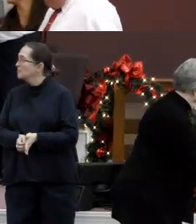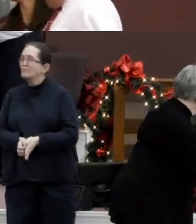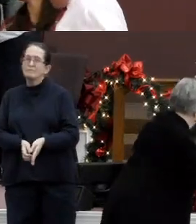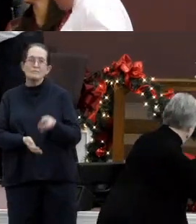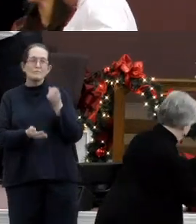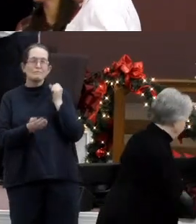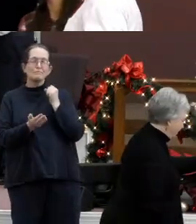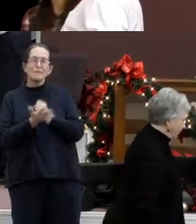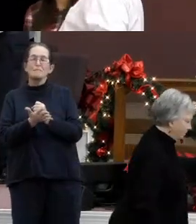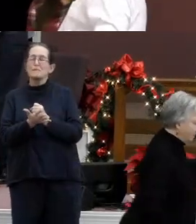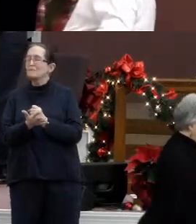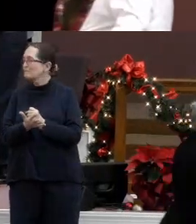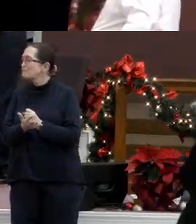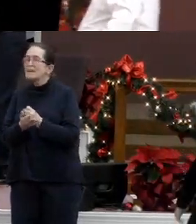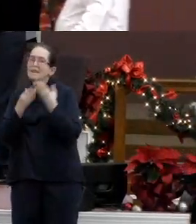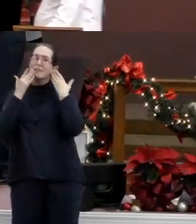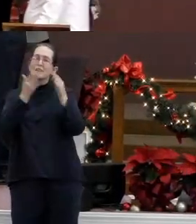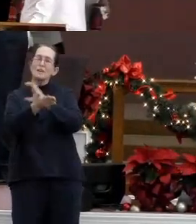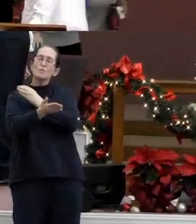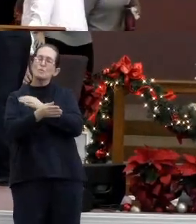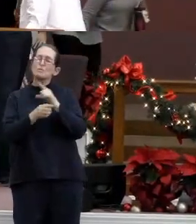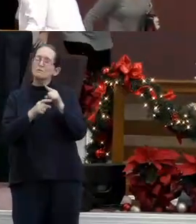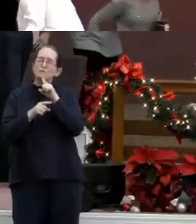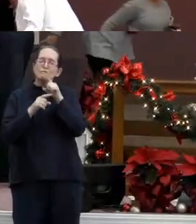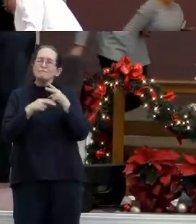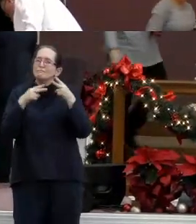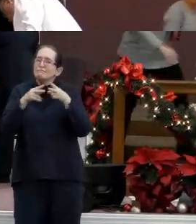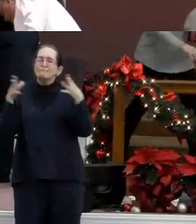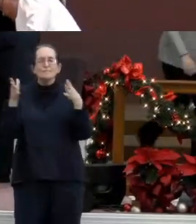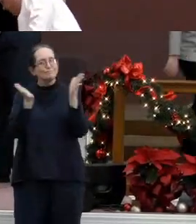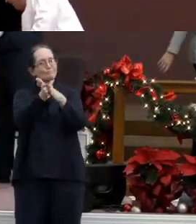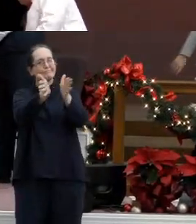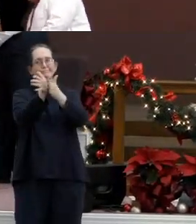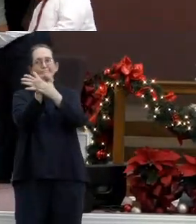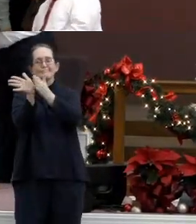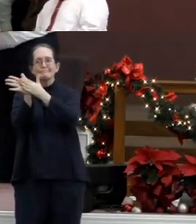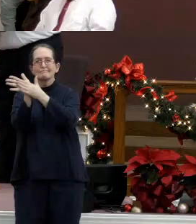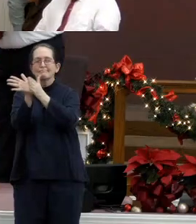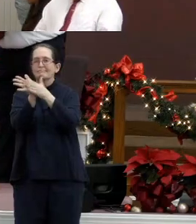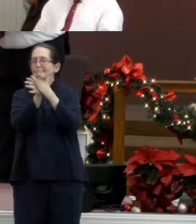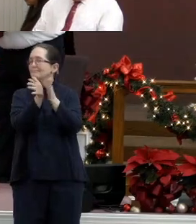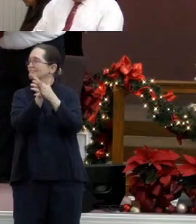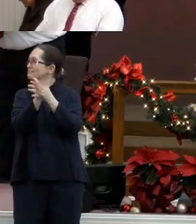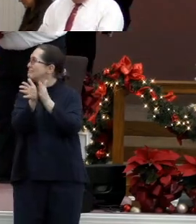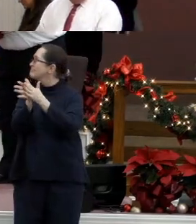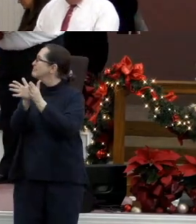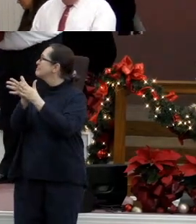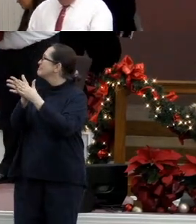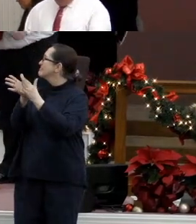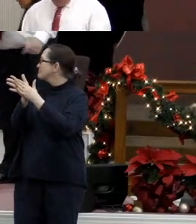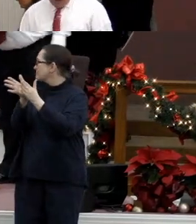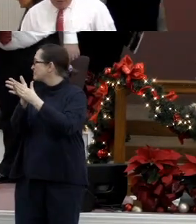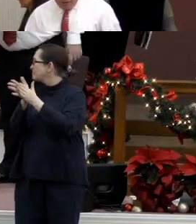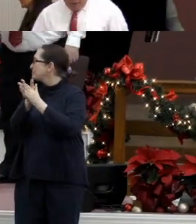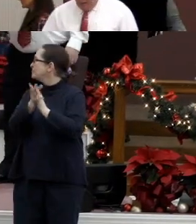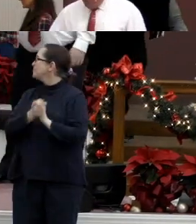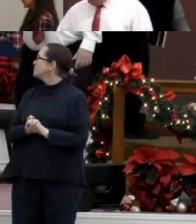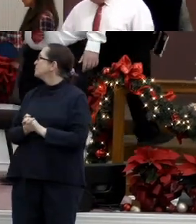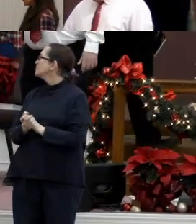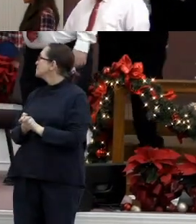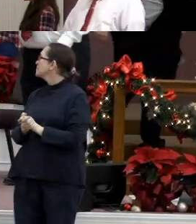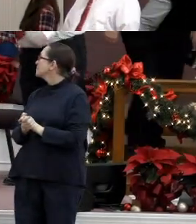Amen. Thank you, choir, so very much. Give them a round of applause, please. Show your appreciation.